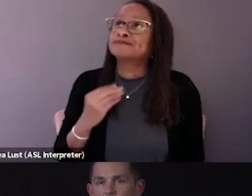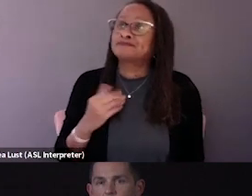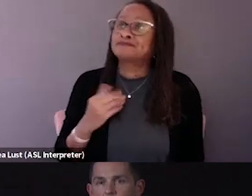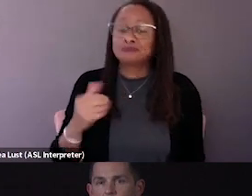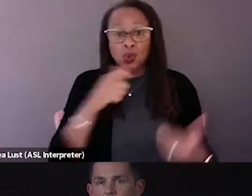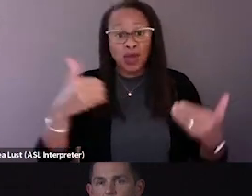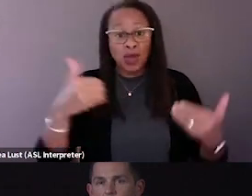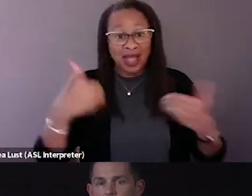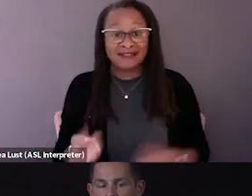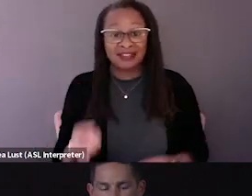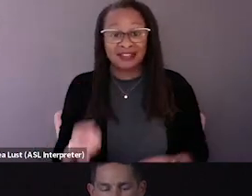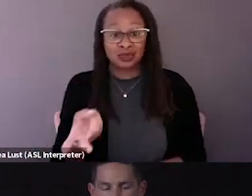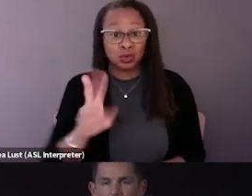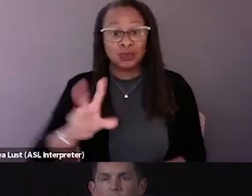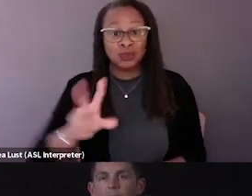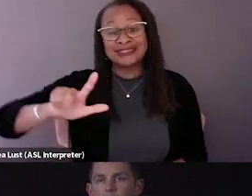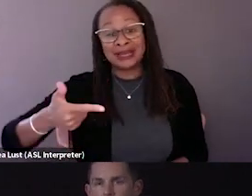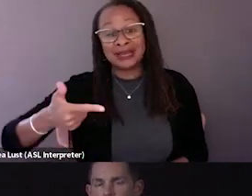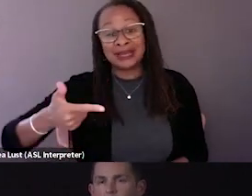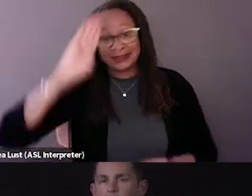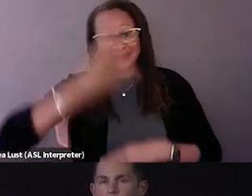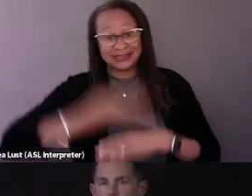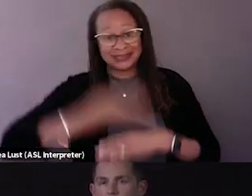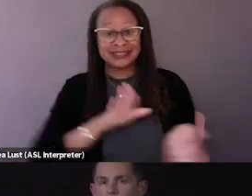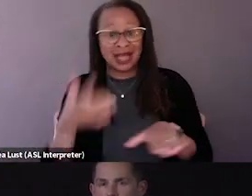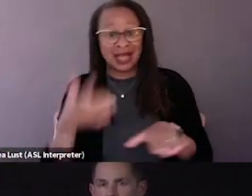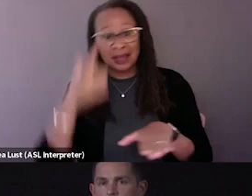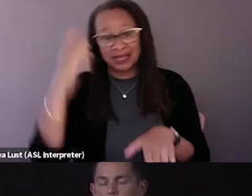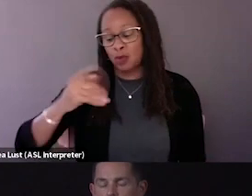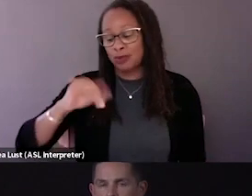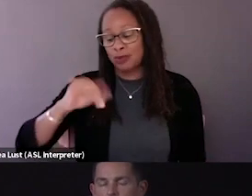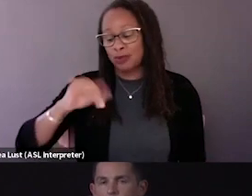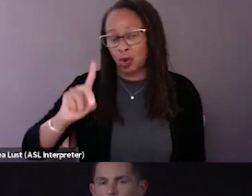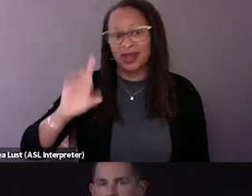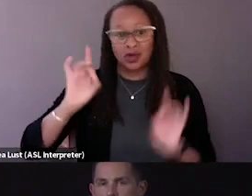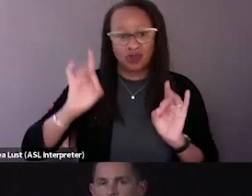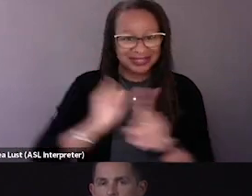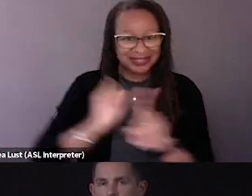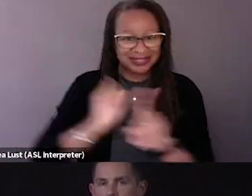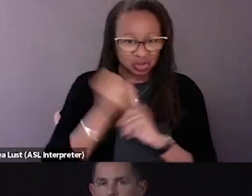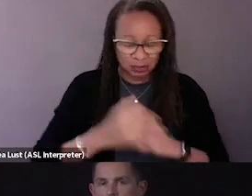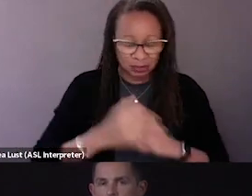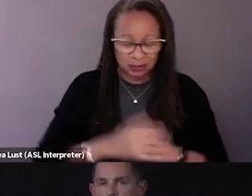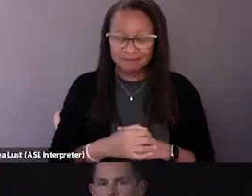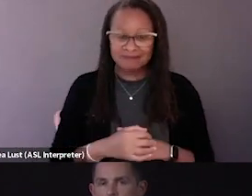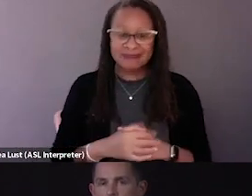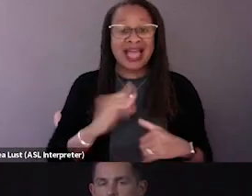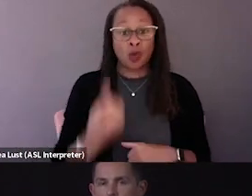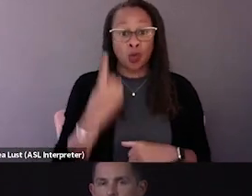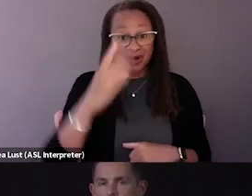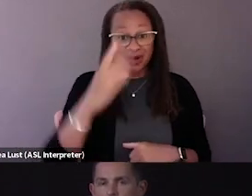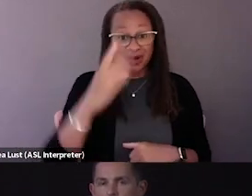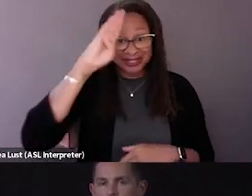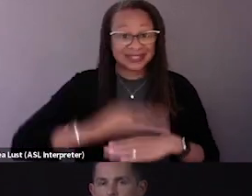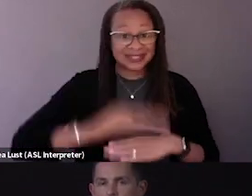had 2 stepsons die because of the opioid crisis. And she has one son who